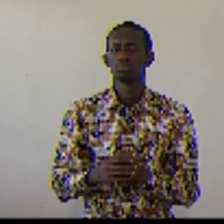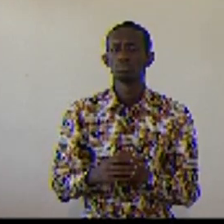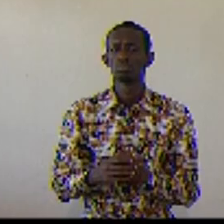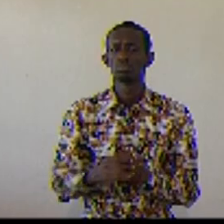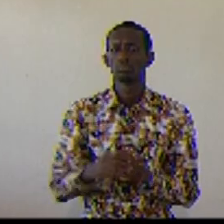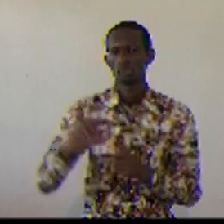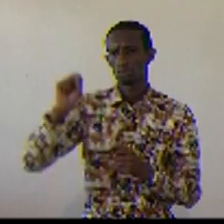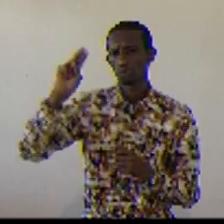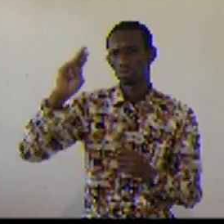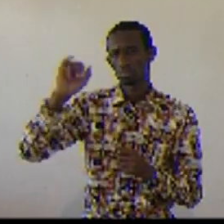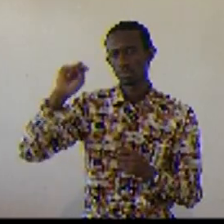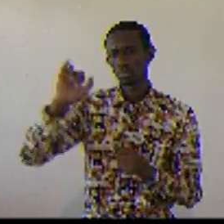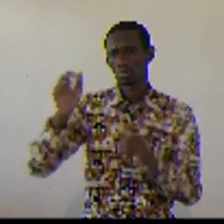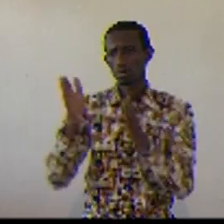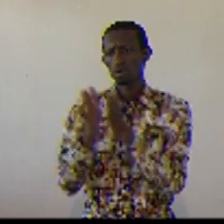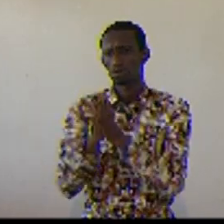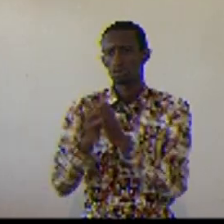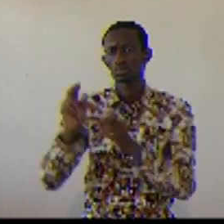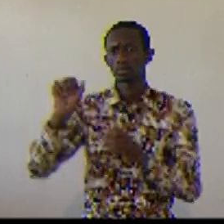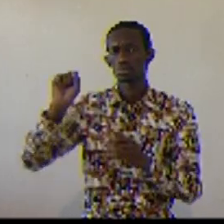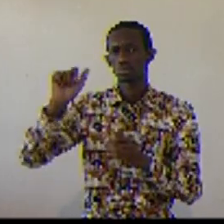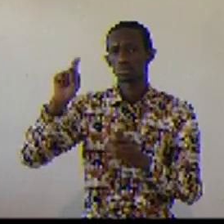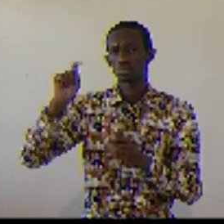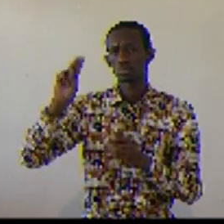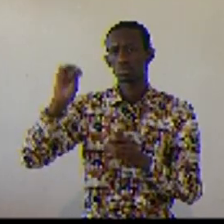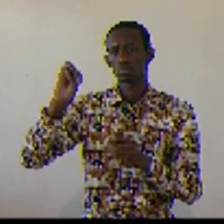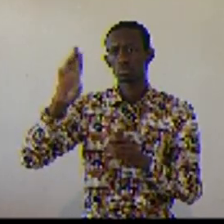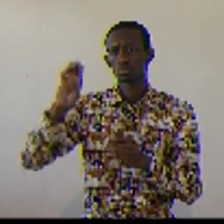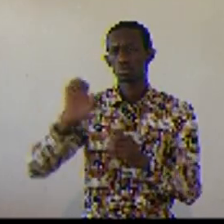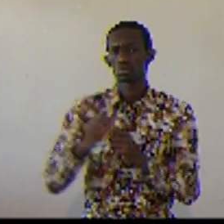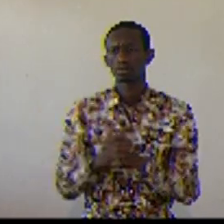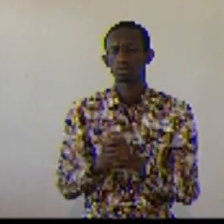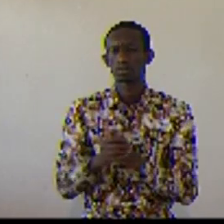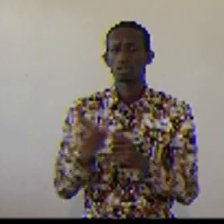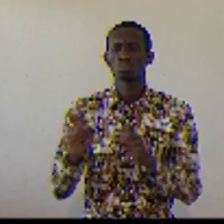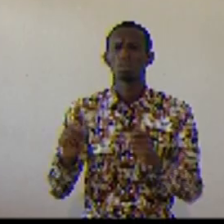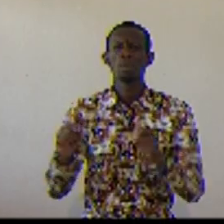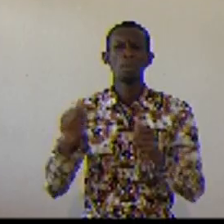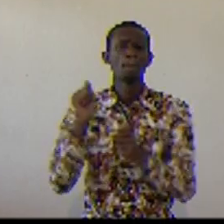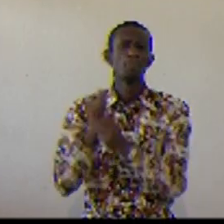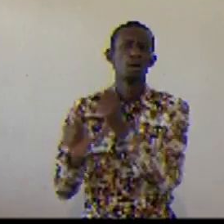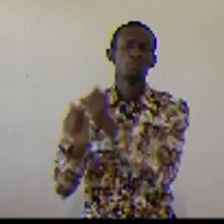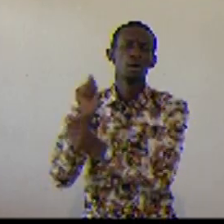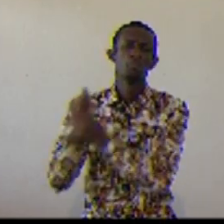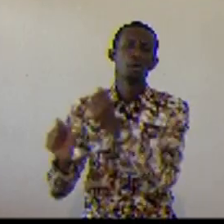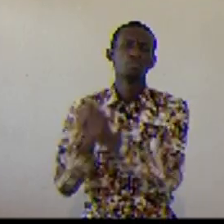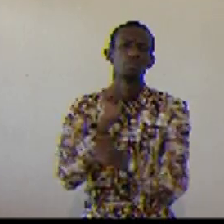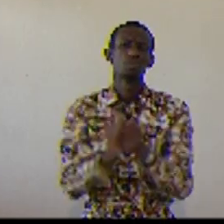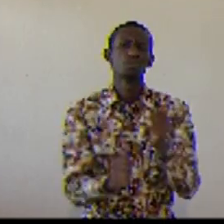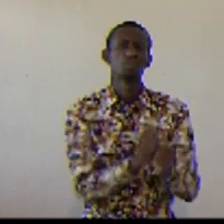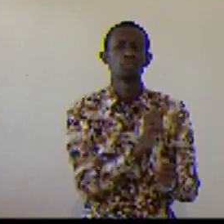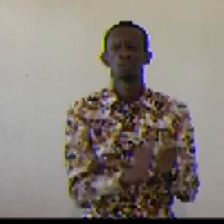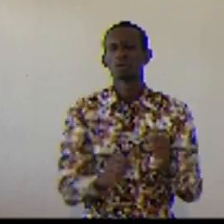antiseptics that destroy, that reduces the growth and development of